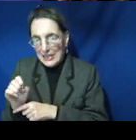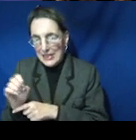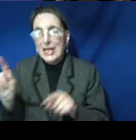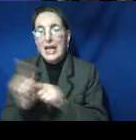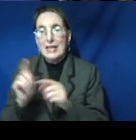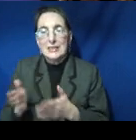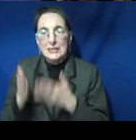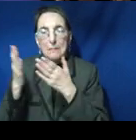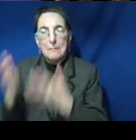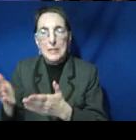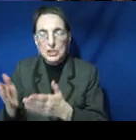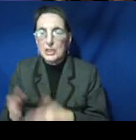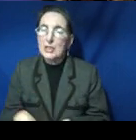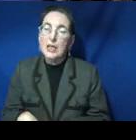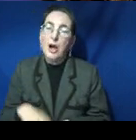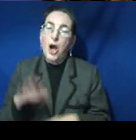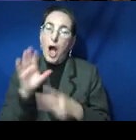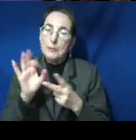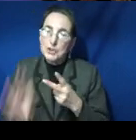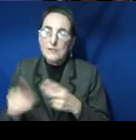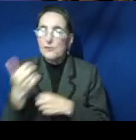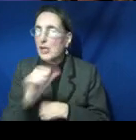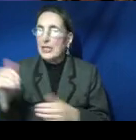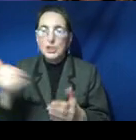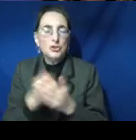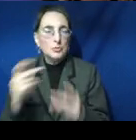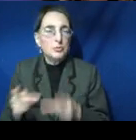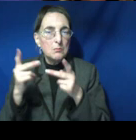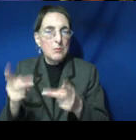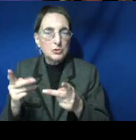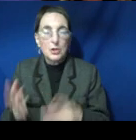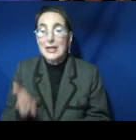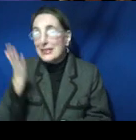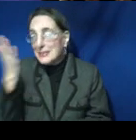for any new proposals submitted or due on or